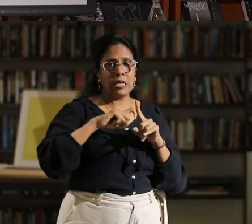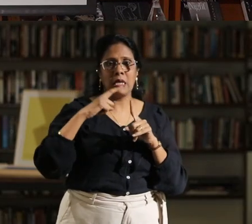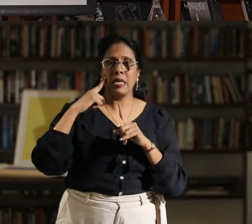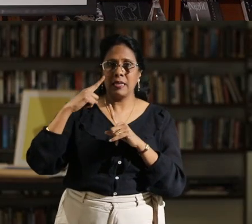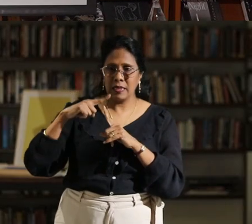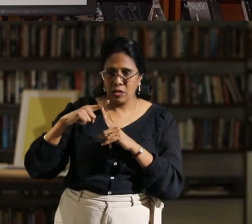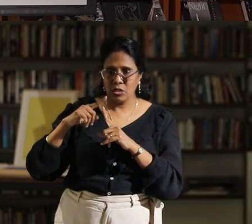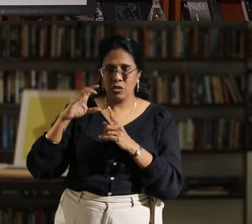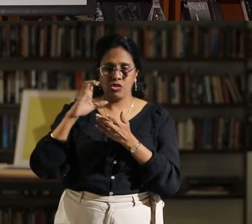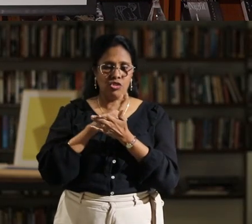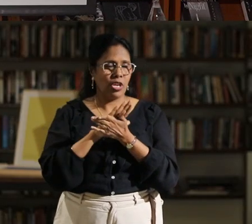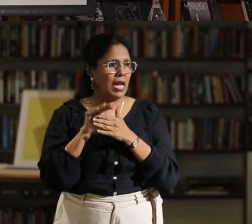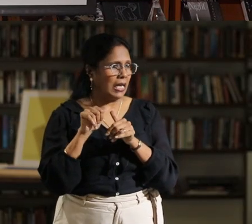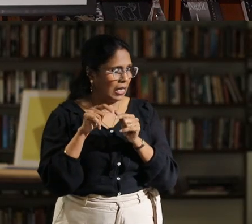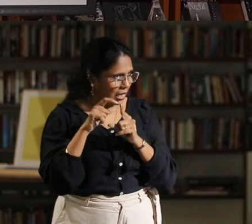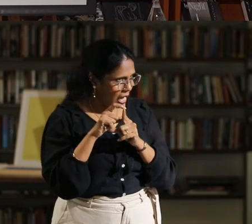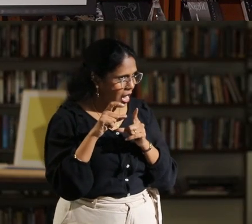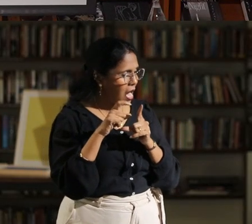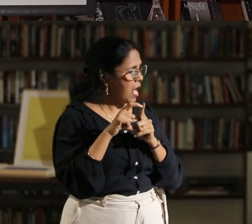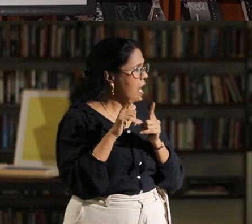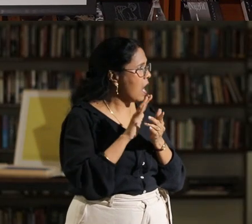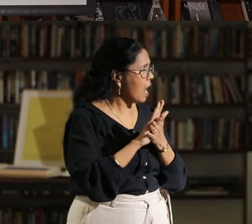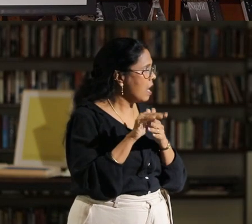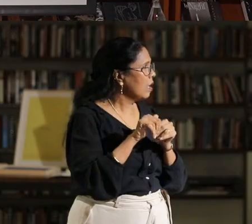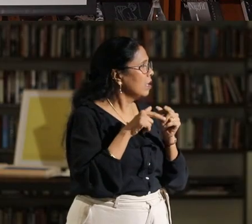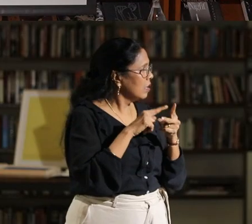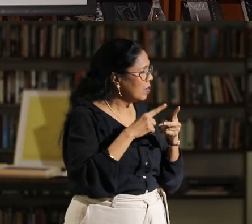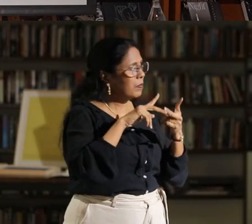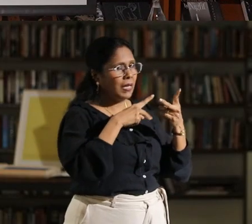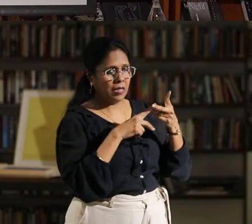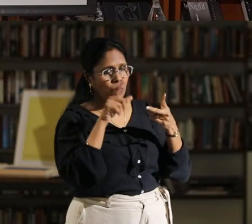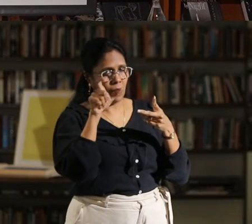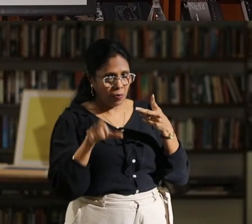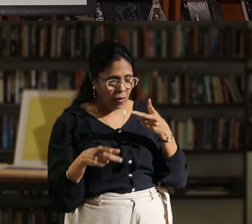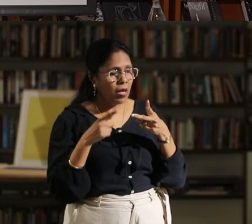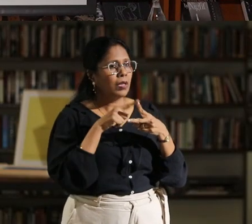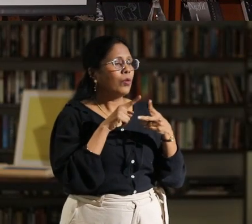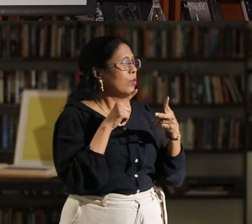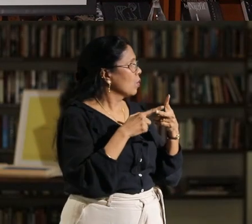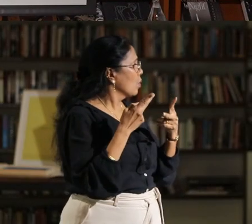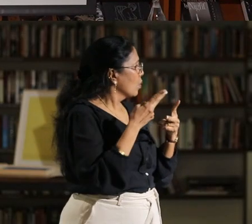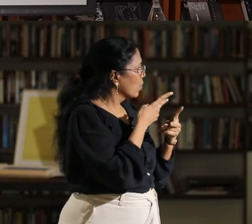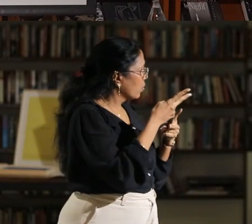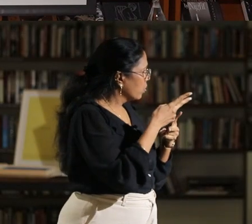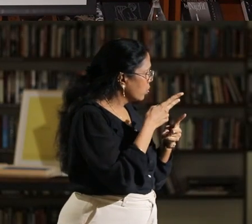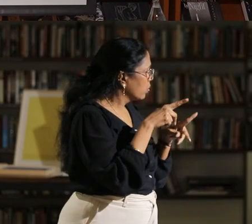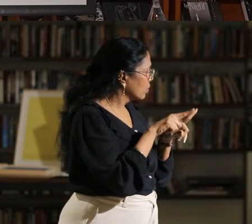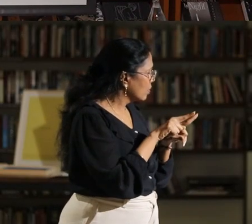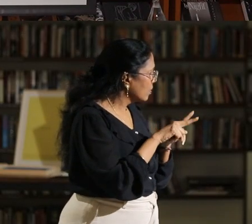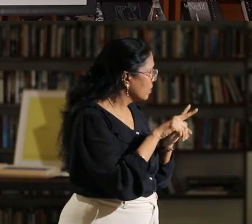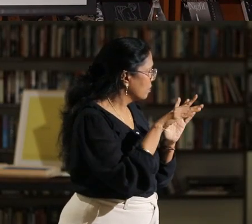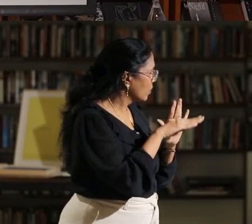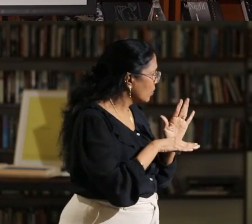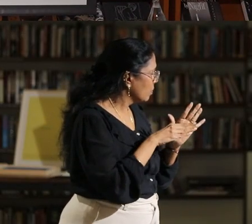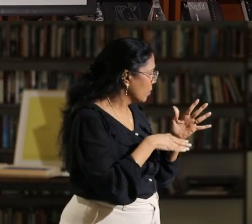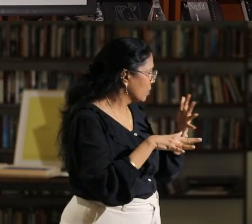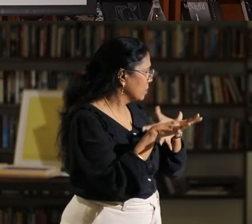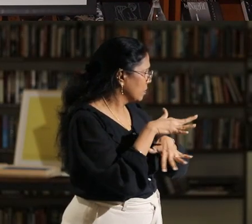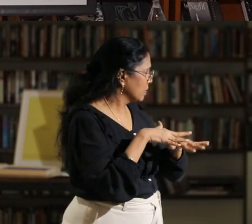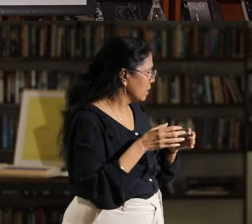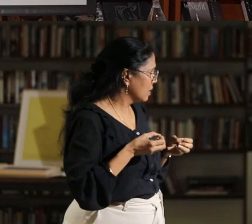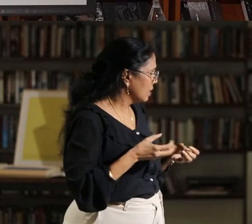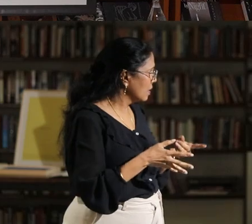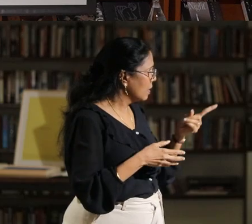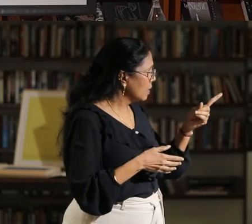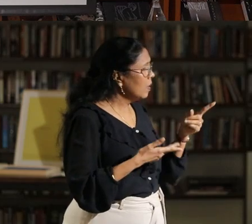Gandhi together created this Dara Shikoh Dastan, which has later on gone on in other places, but it was